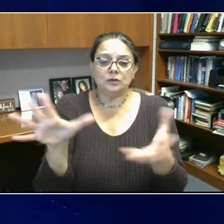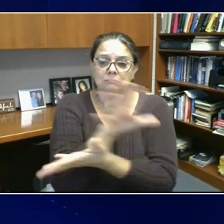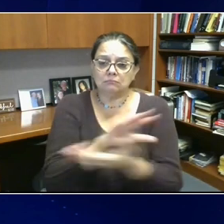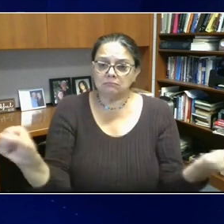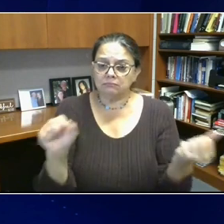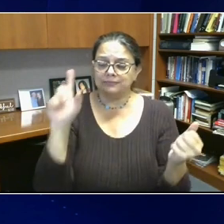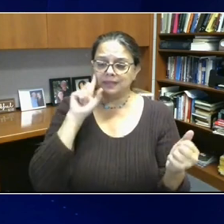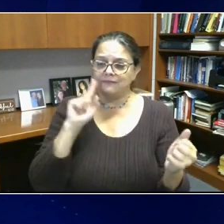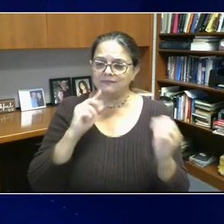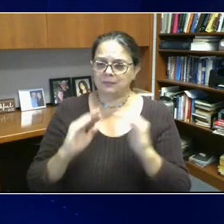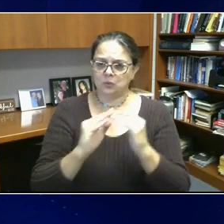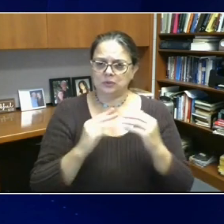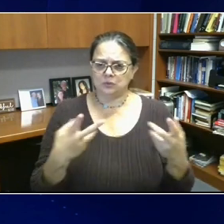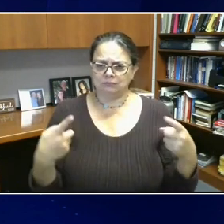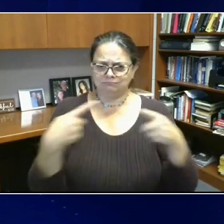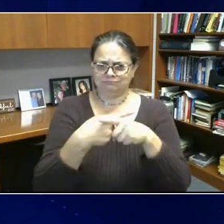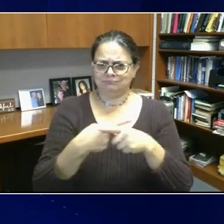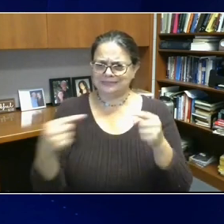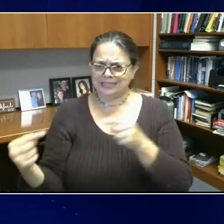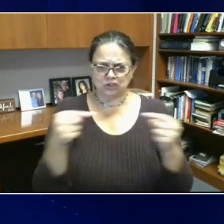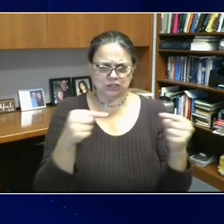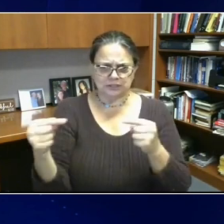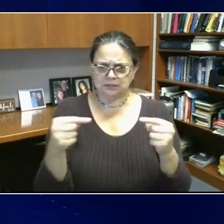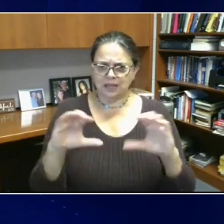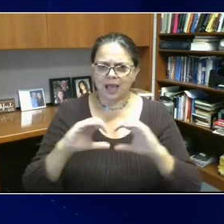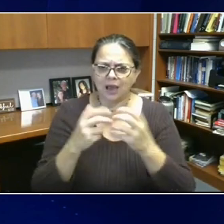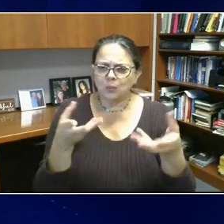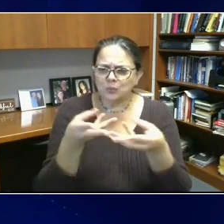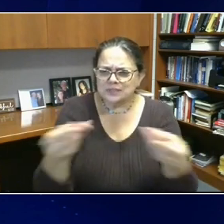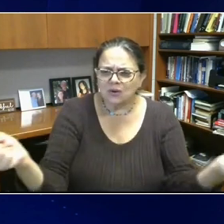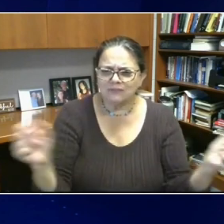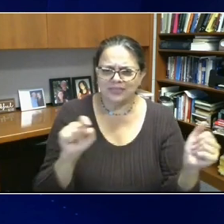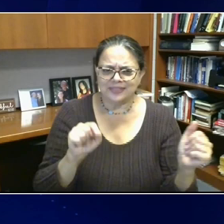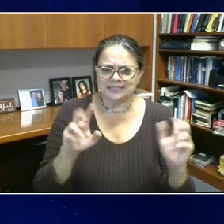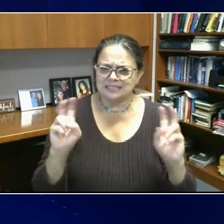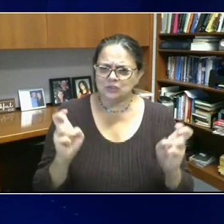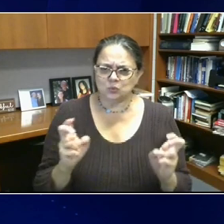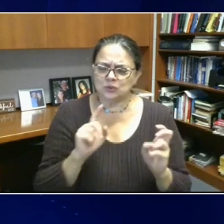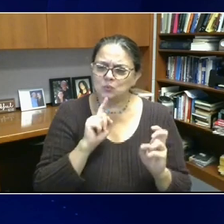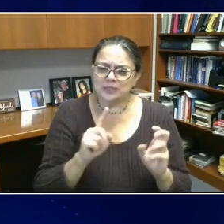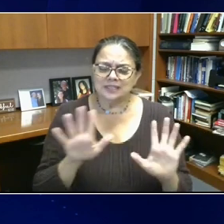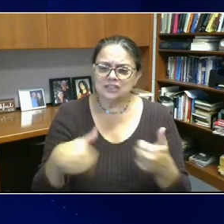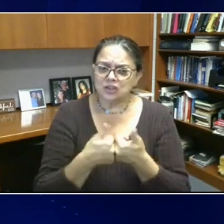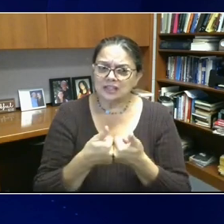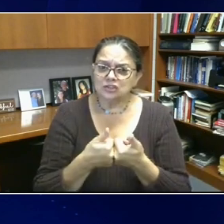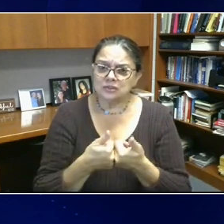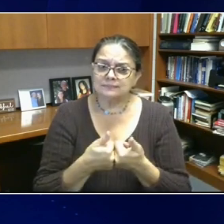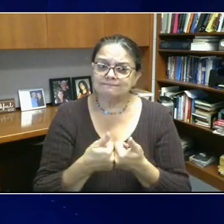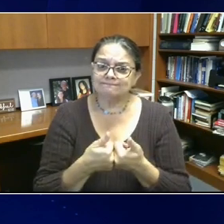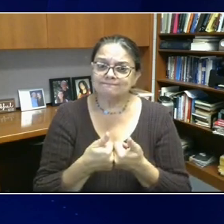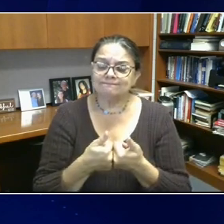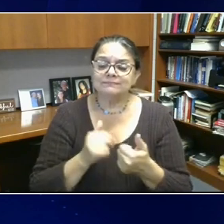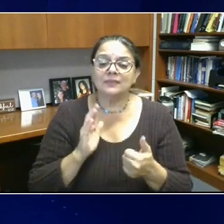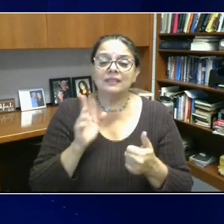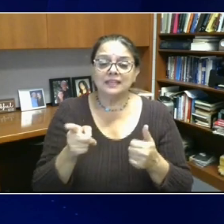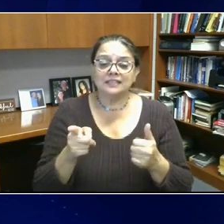People may value the deaf community, but not themselves want to have a deaf child. And there is a tension between these